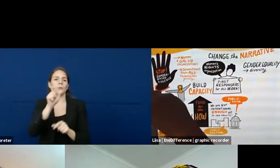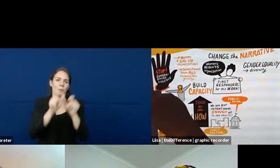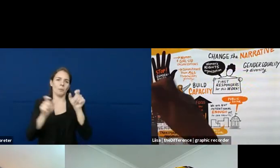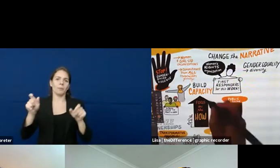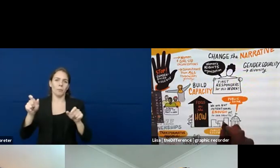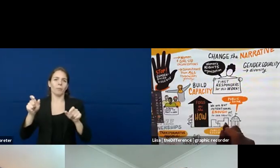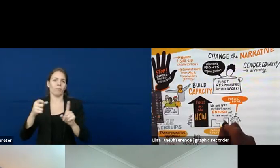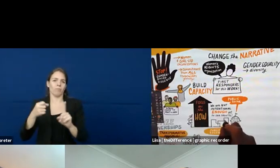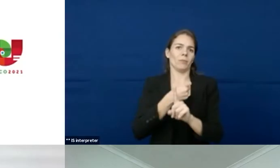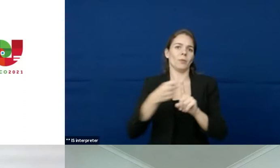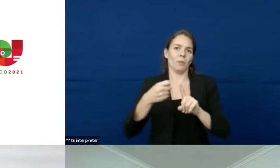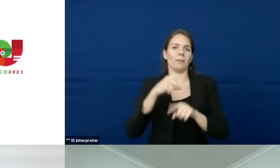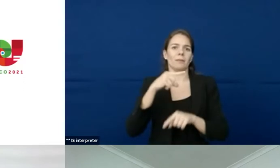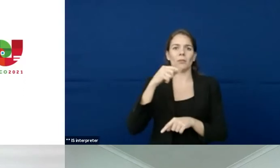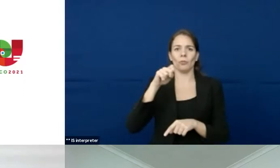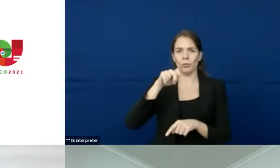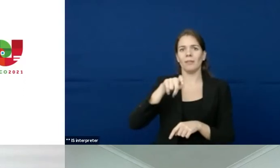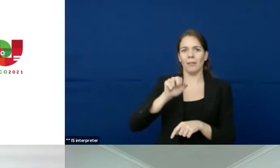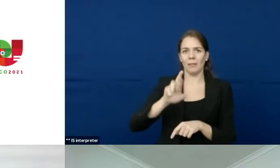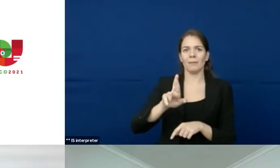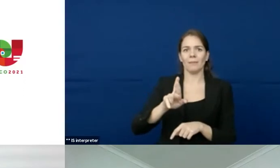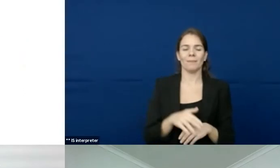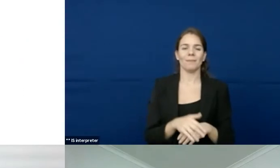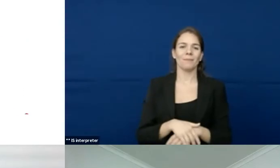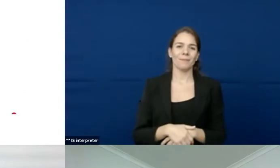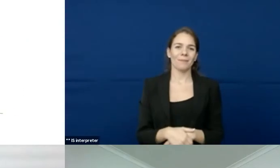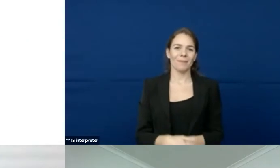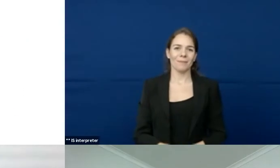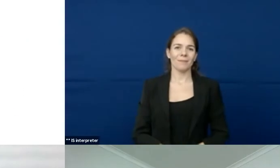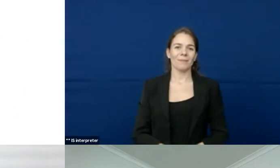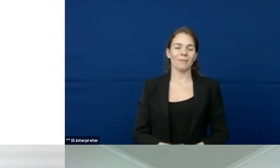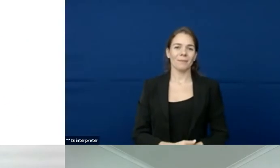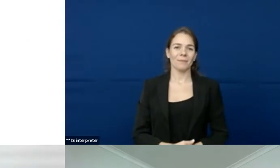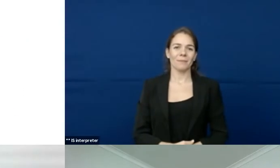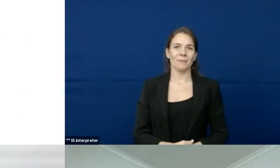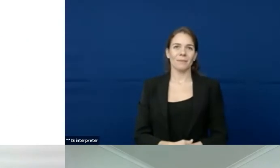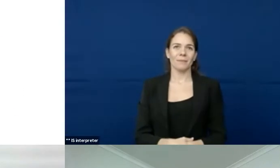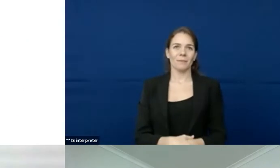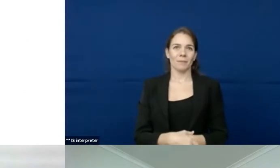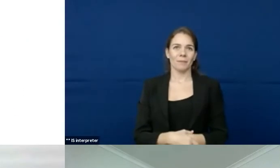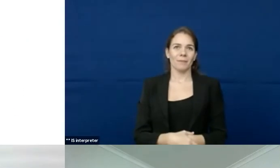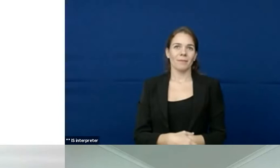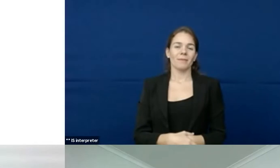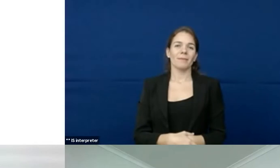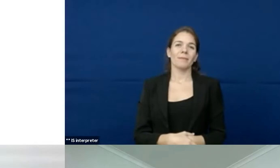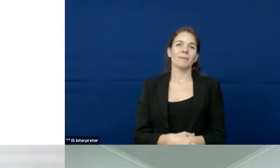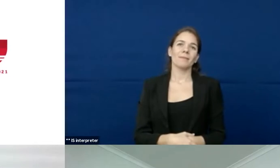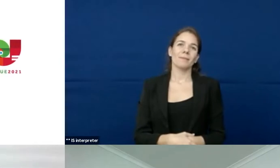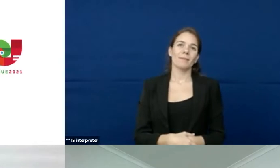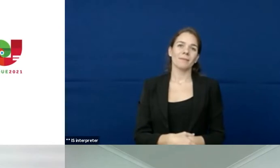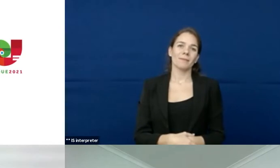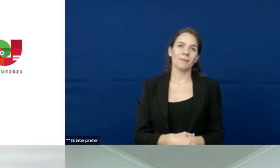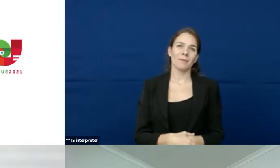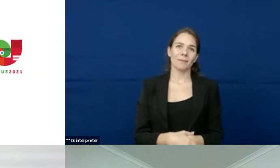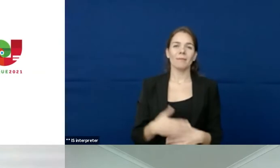acknowledge every panelist as well as the people participating in this. And just